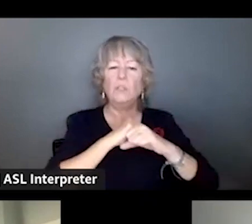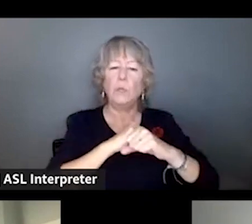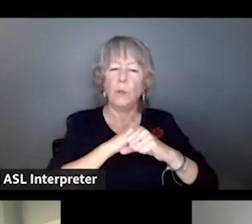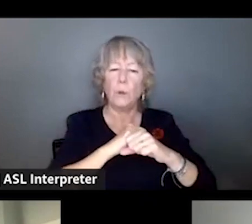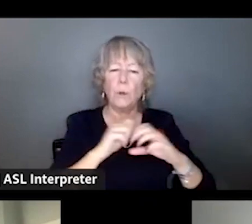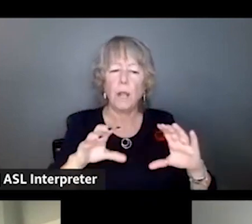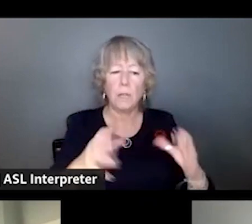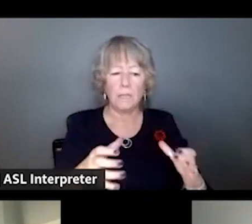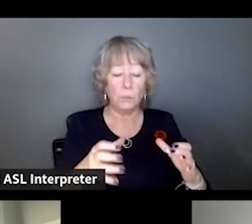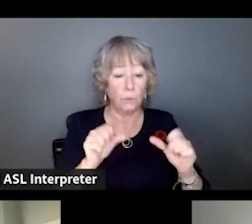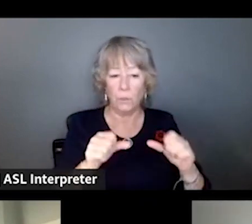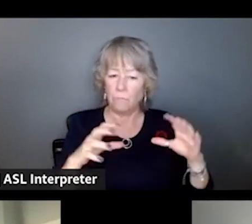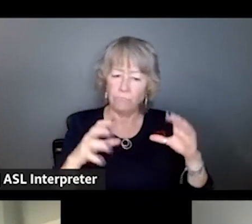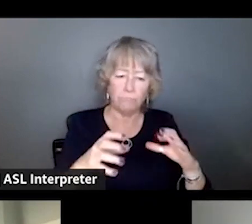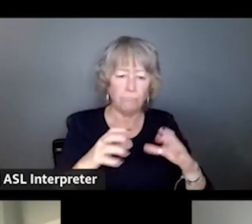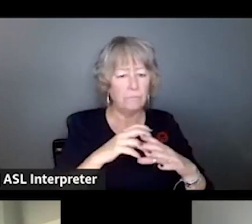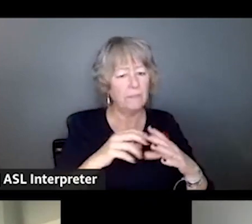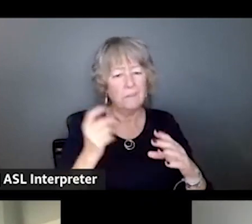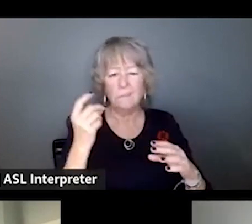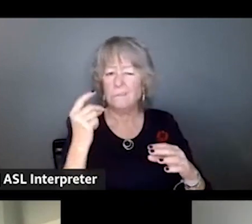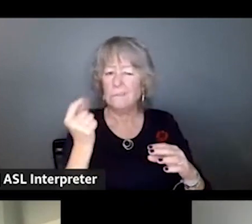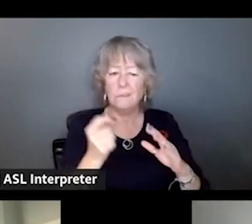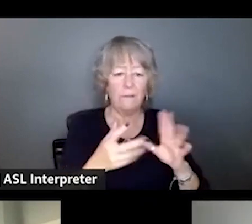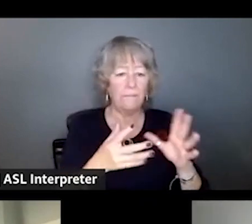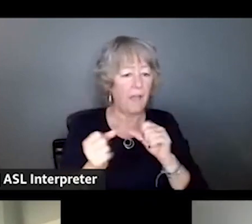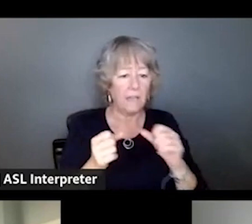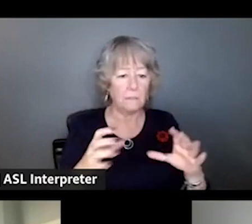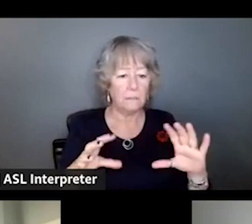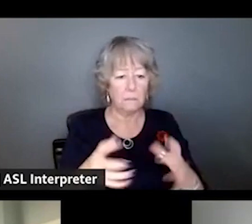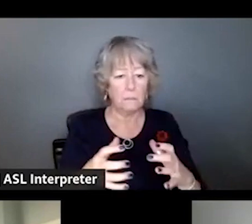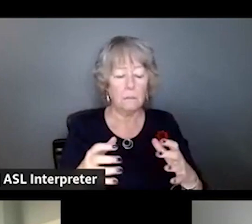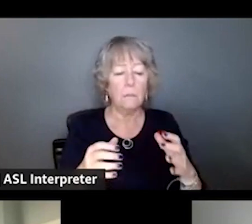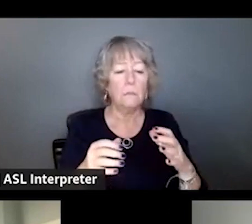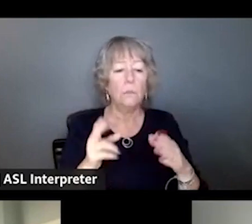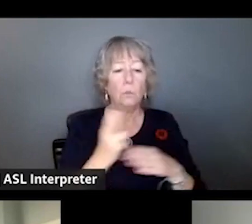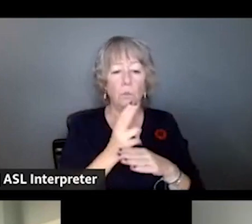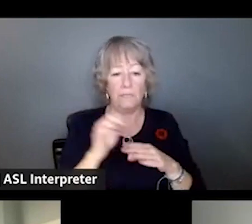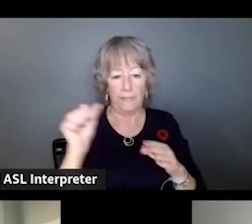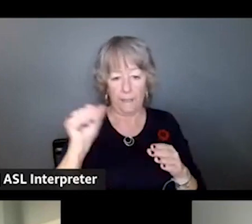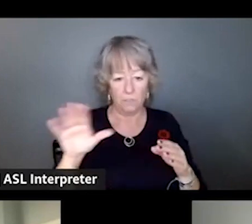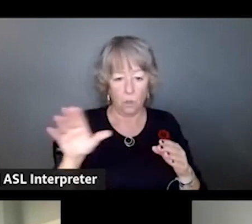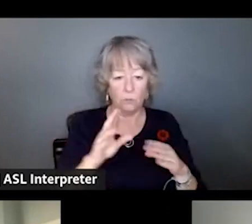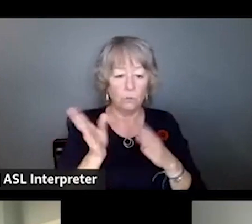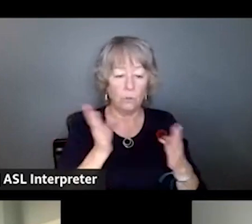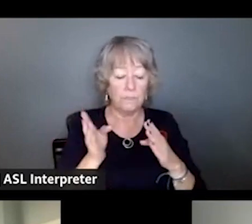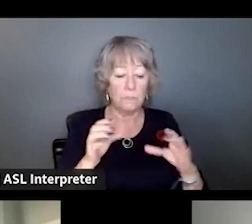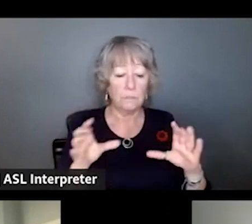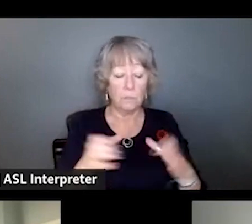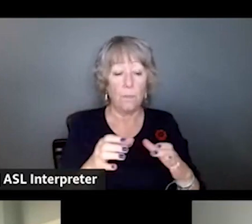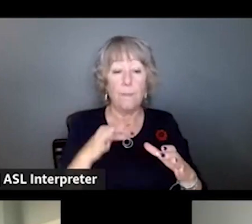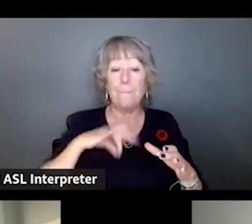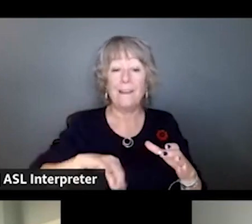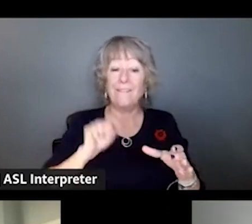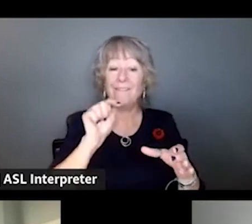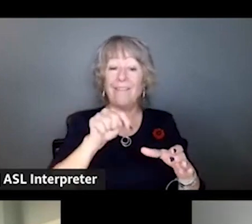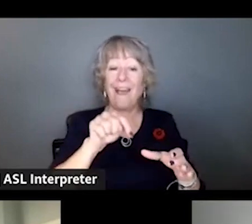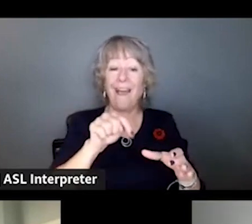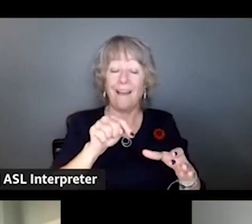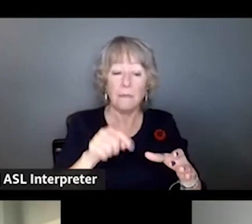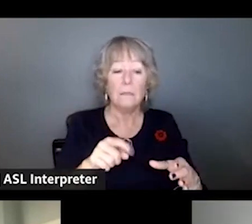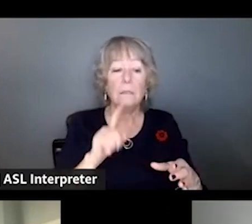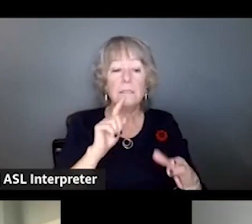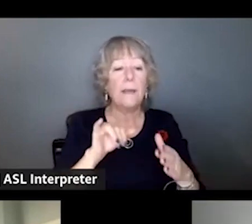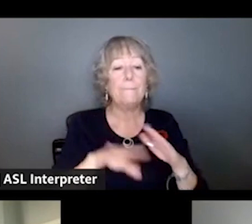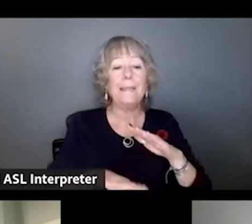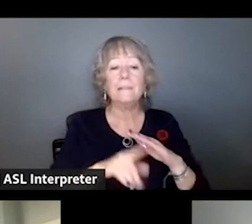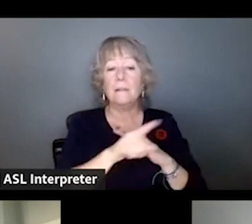in minutes with the managed clusters option in Amazon Opensearch Service. The benefit over there is that, again, you basically